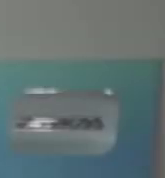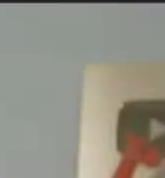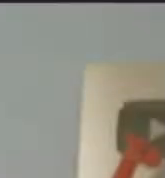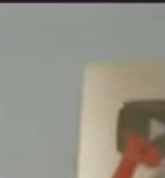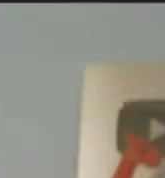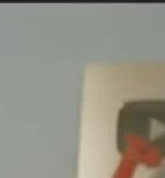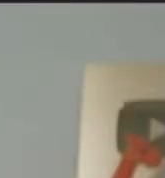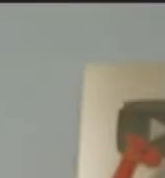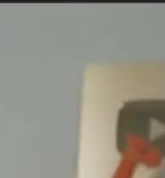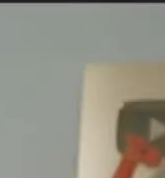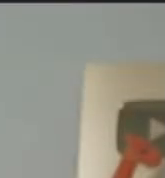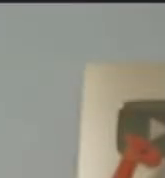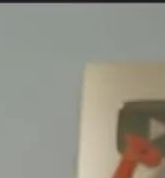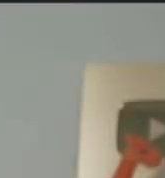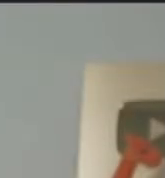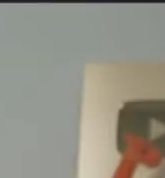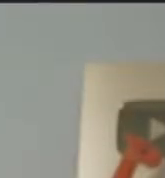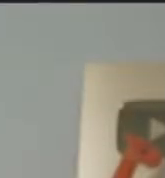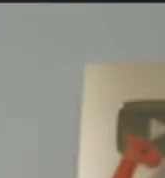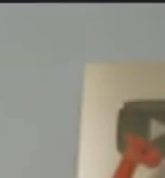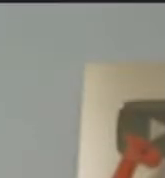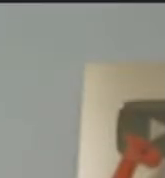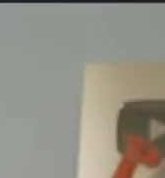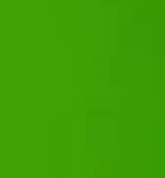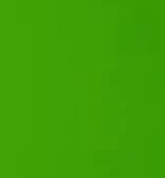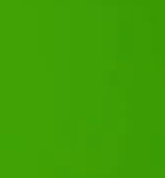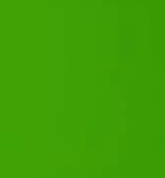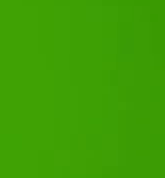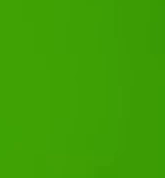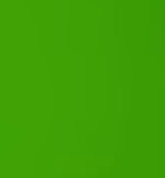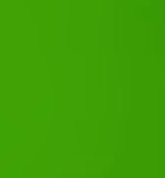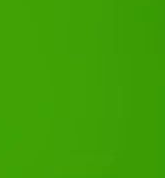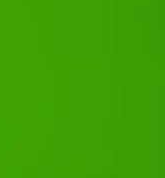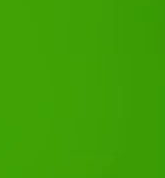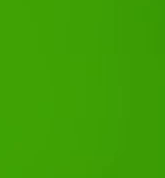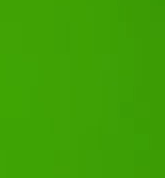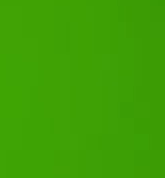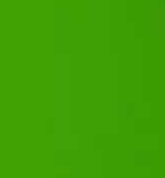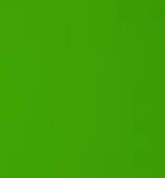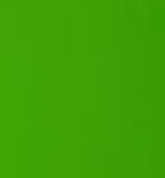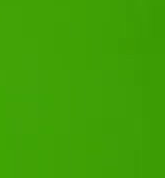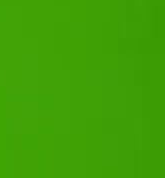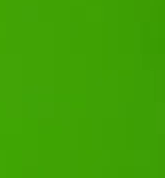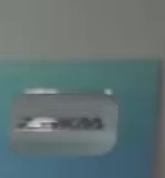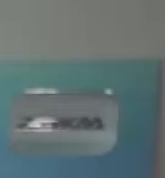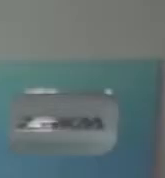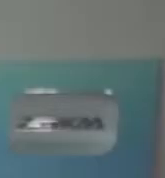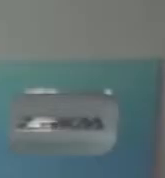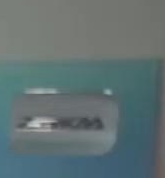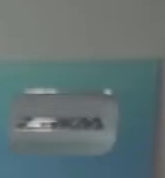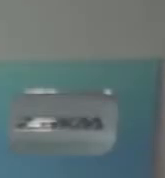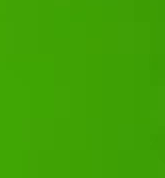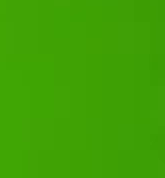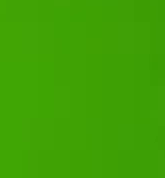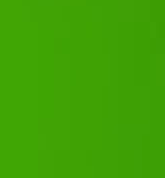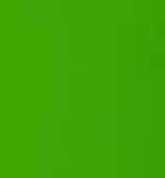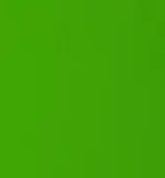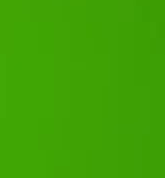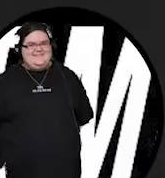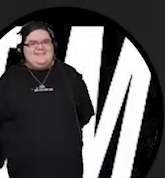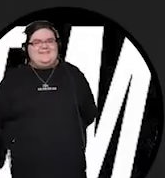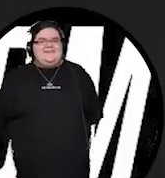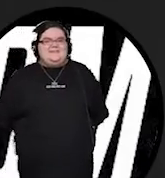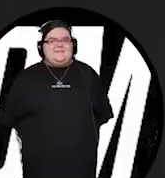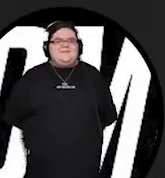This is me in April. Josh on his return. You know what? No, this is the warning, Josh. This is not what not to do in the what gym. Not to do when you go see back. What we